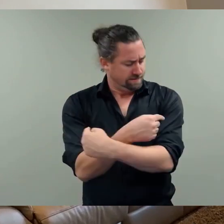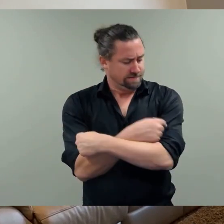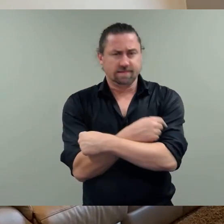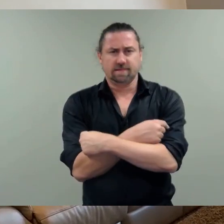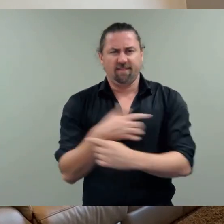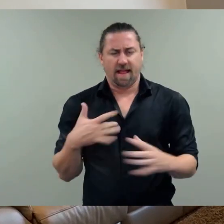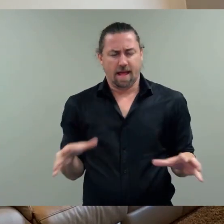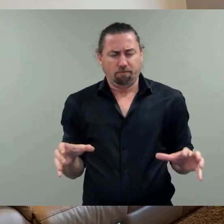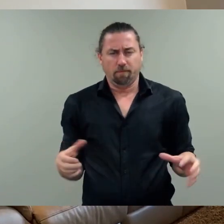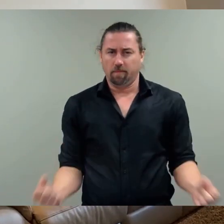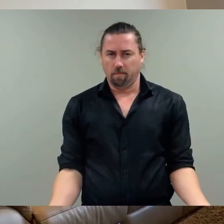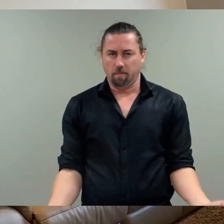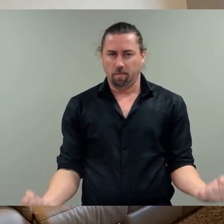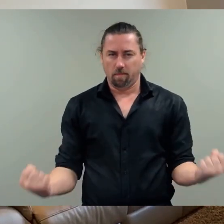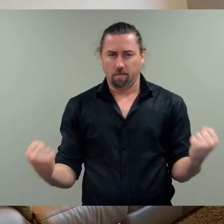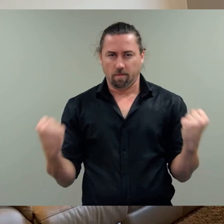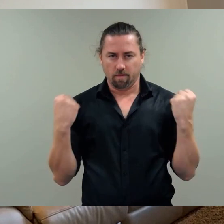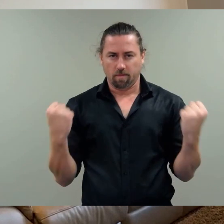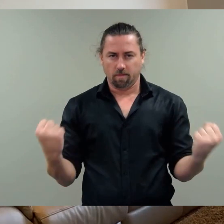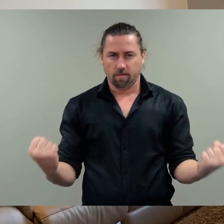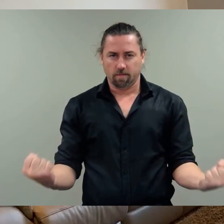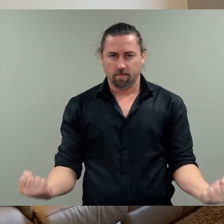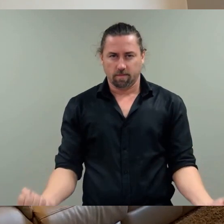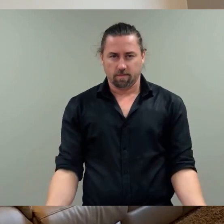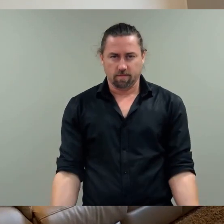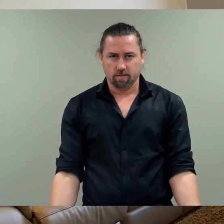up and back down again.